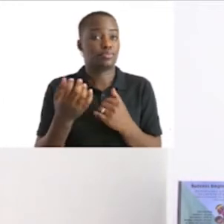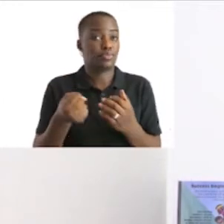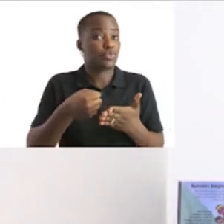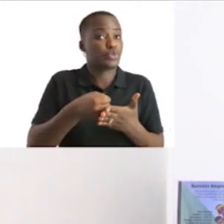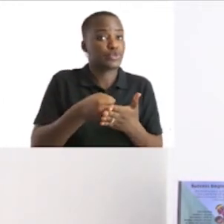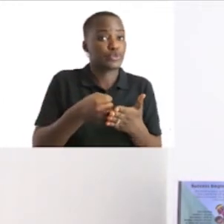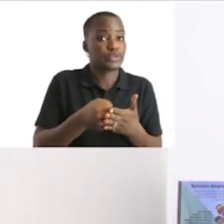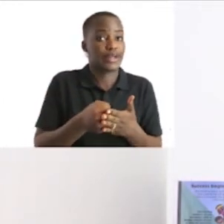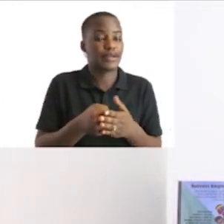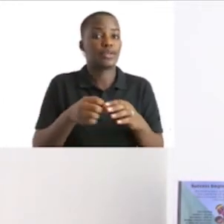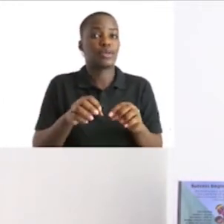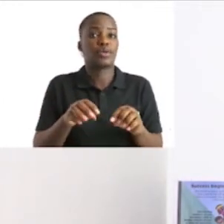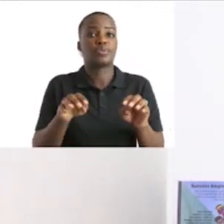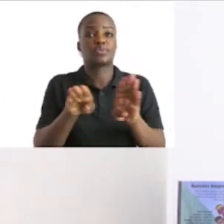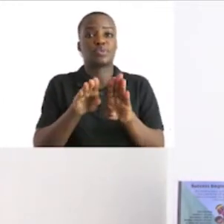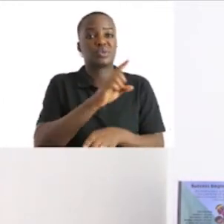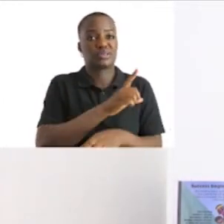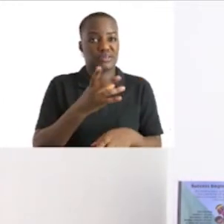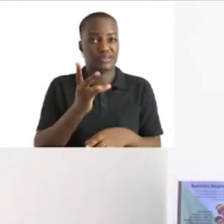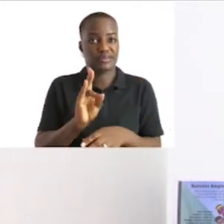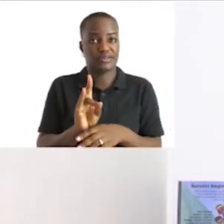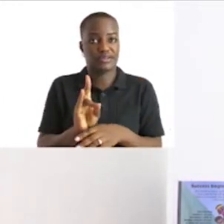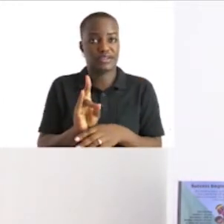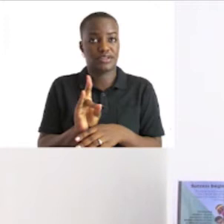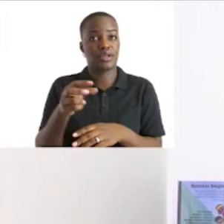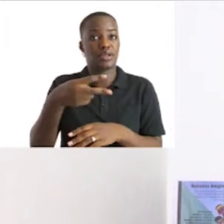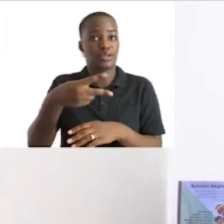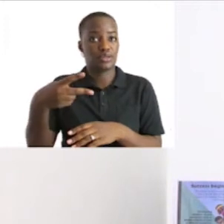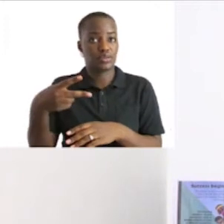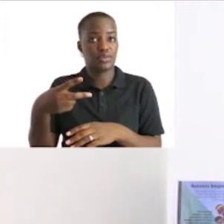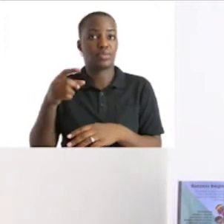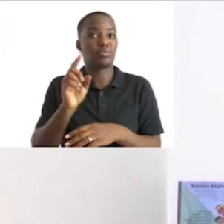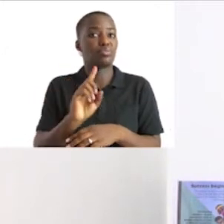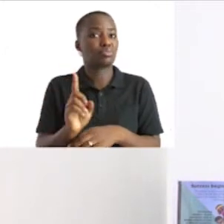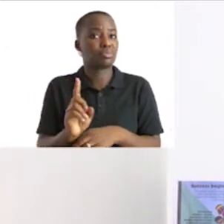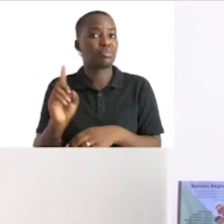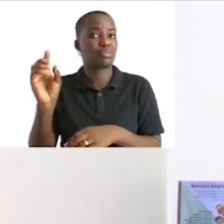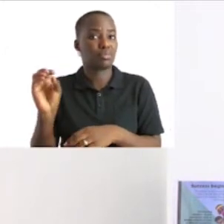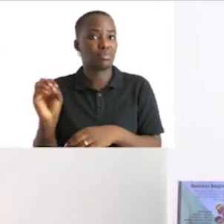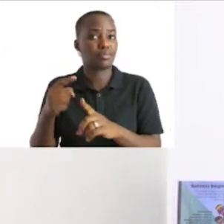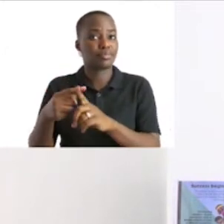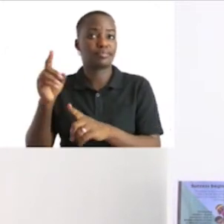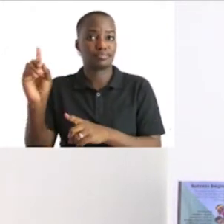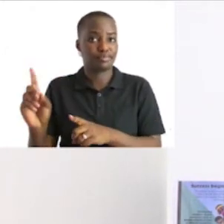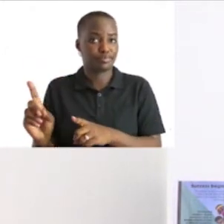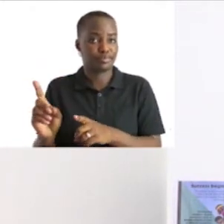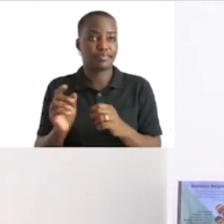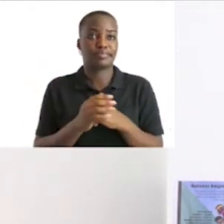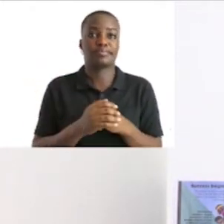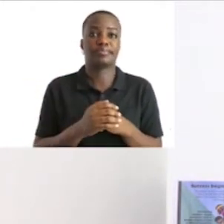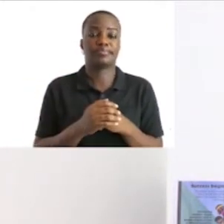and do the second one together. It says 17 equals dash plus